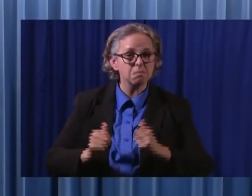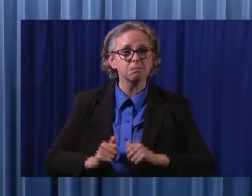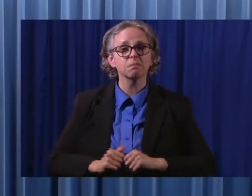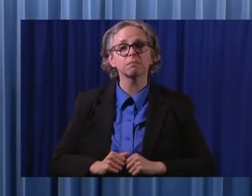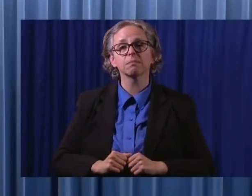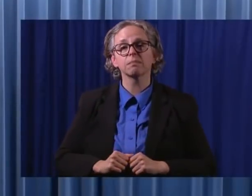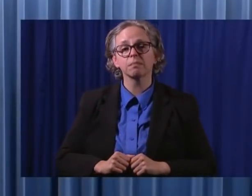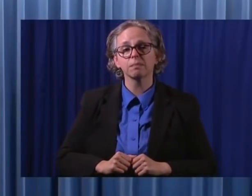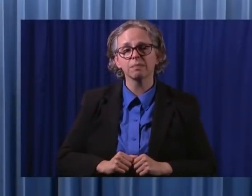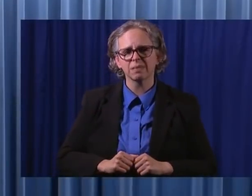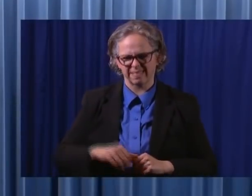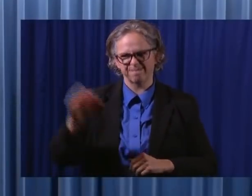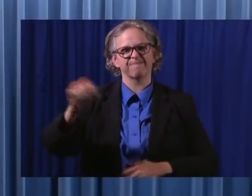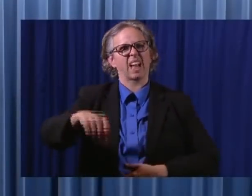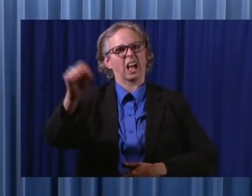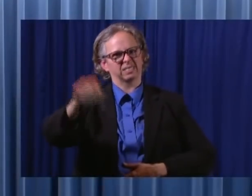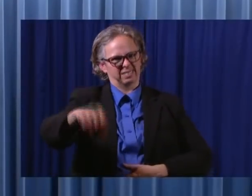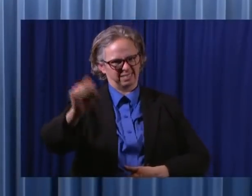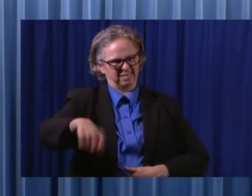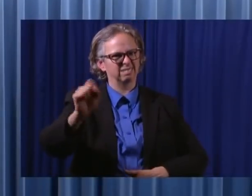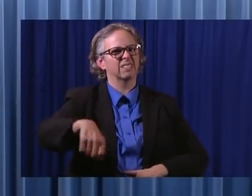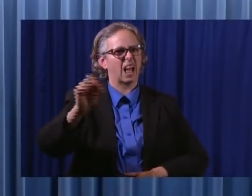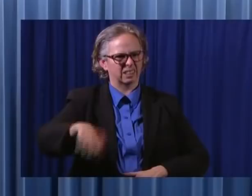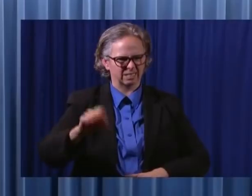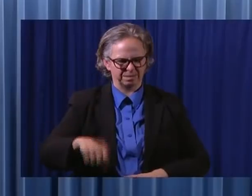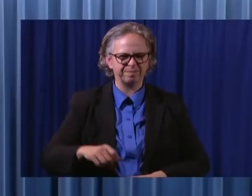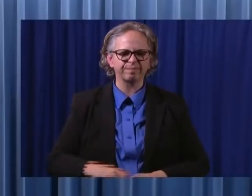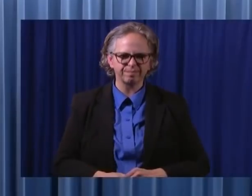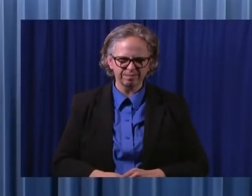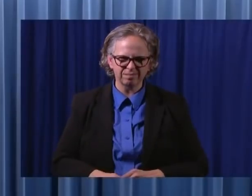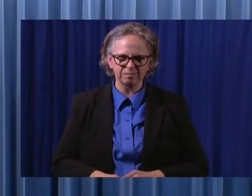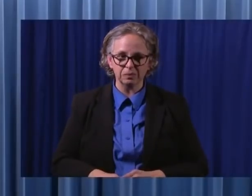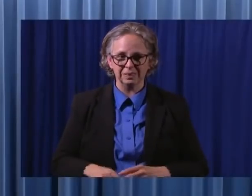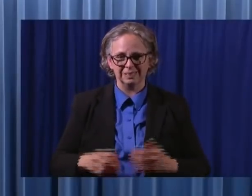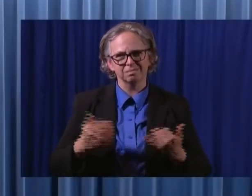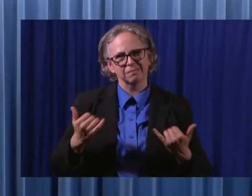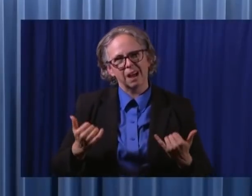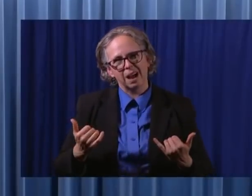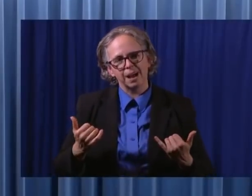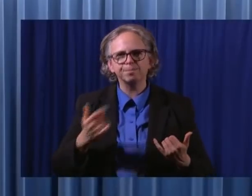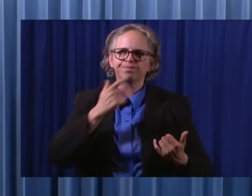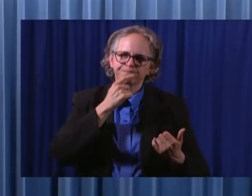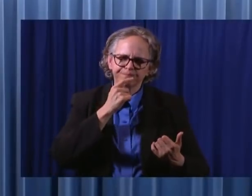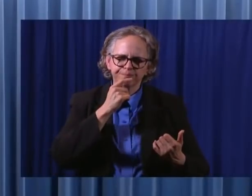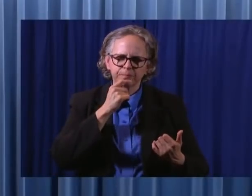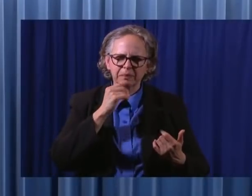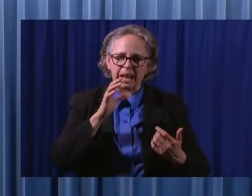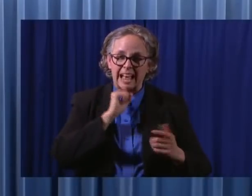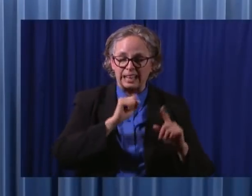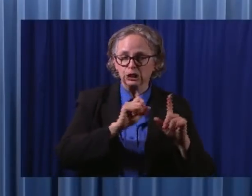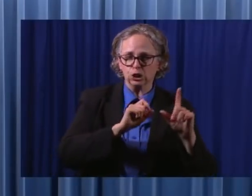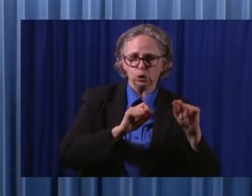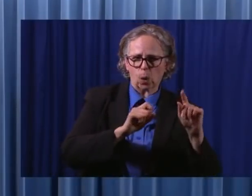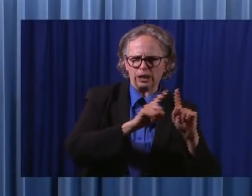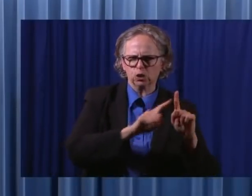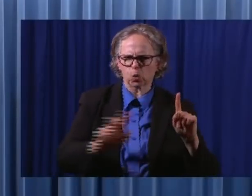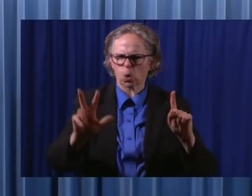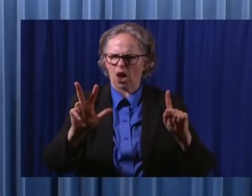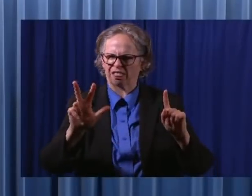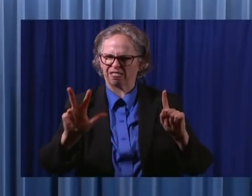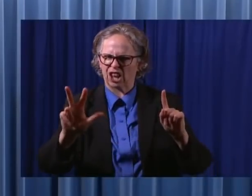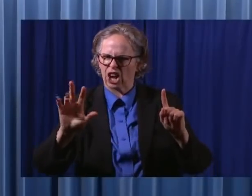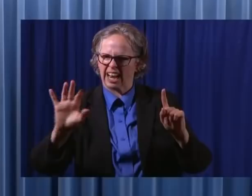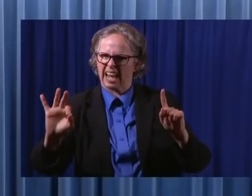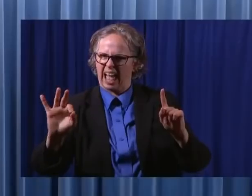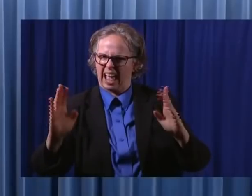other places, at this point, the group that's 20 to 39 years old now accounts for well